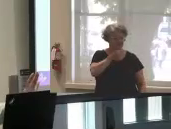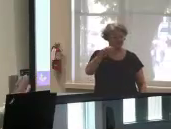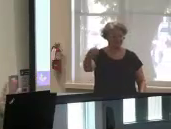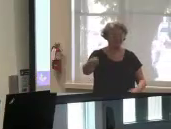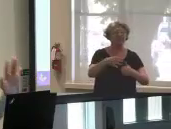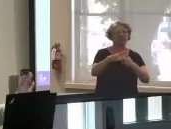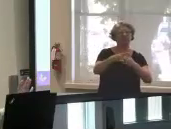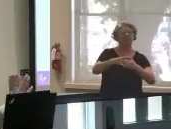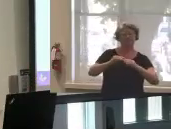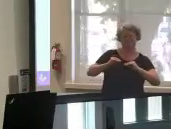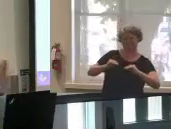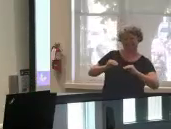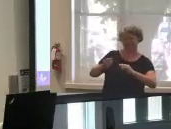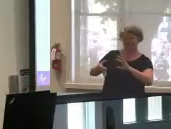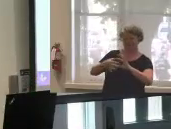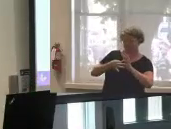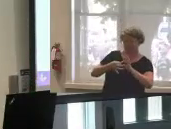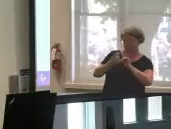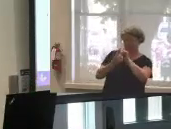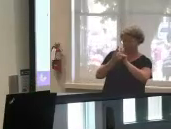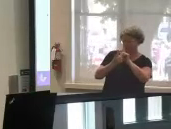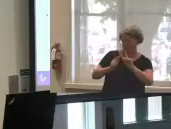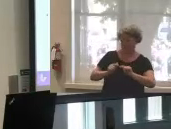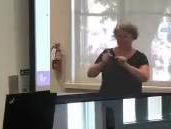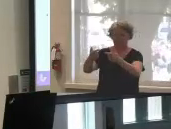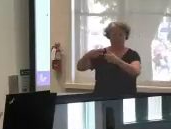leadership reins from just engagement into the youth's hands.